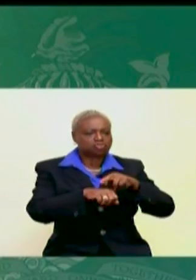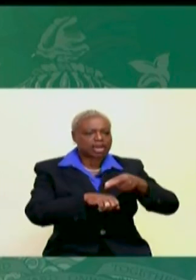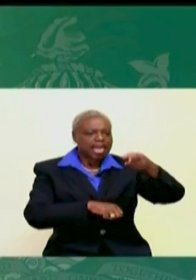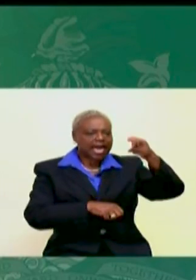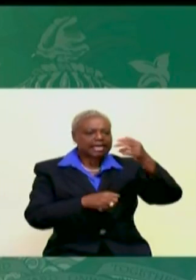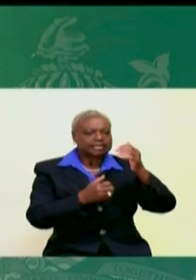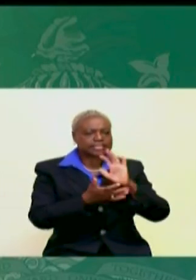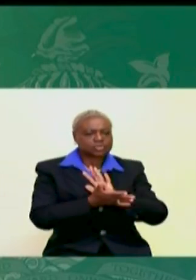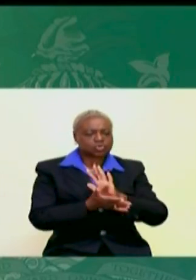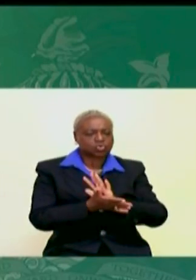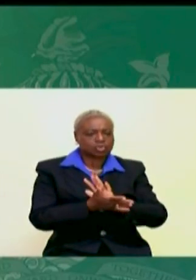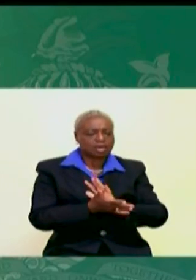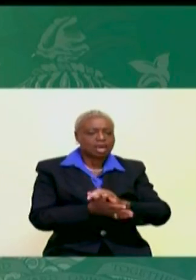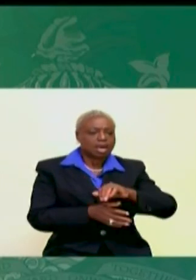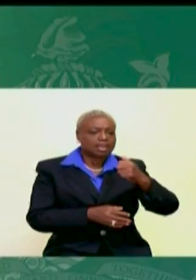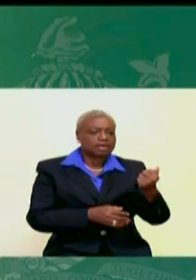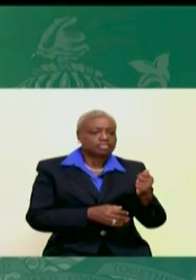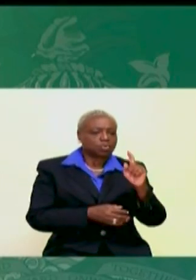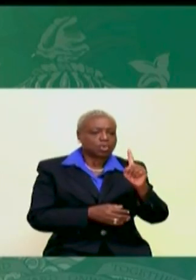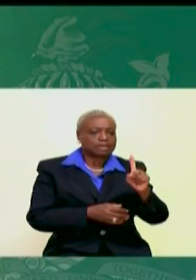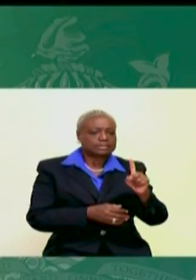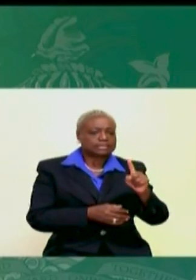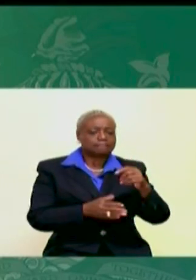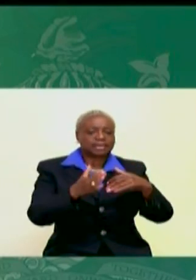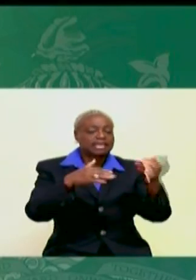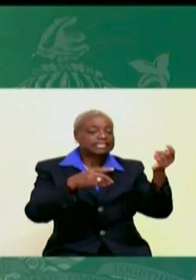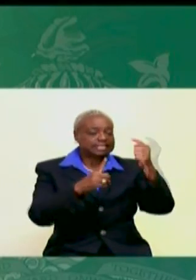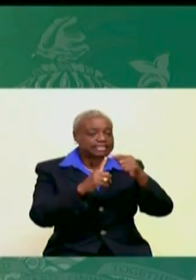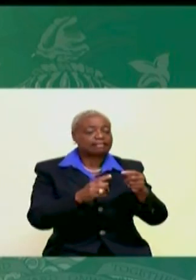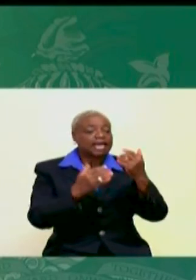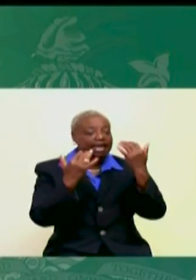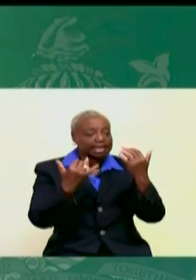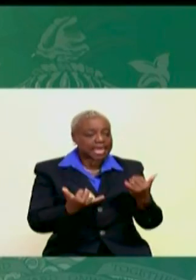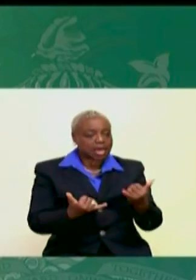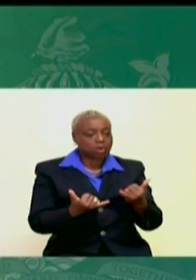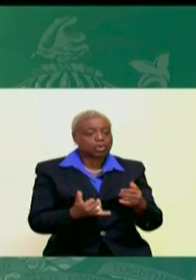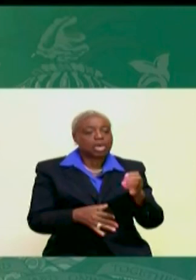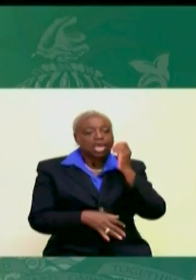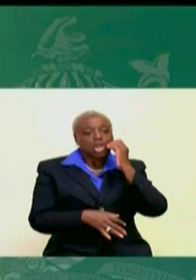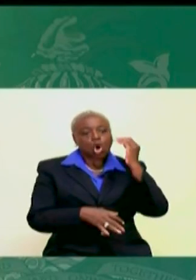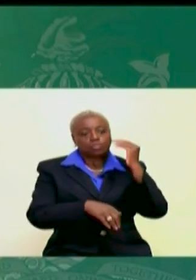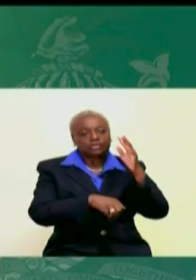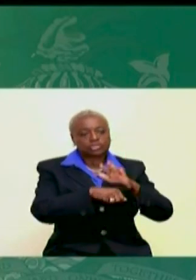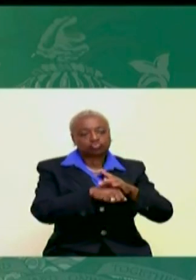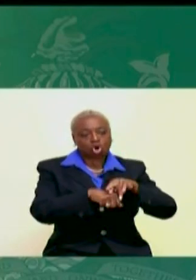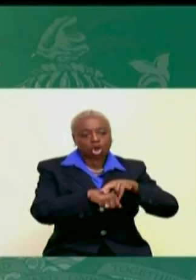we're building another school in the 8 Mile Rock area, Madam Speaker, in Holmes Rock.